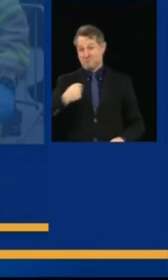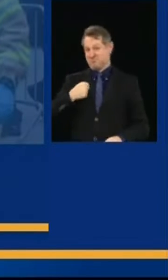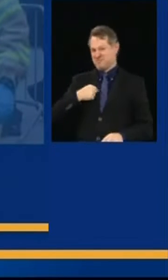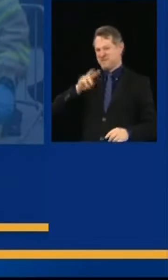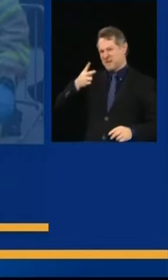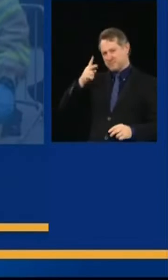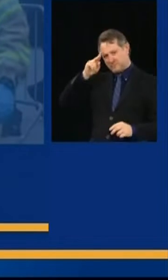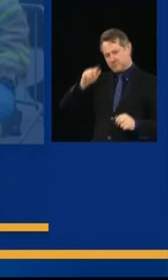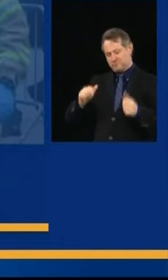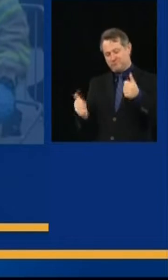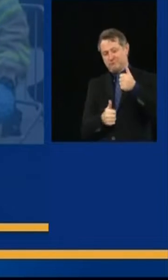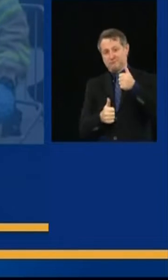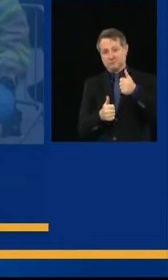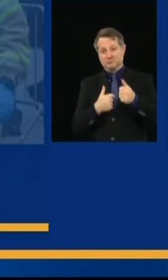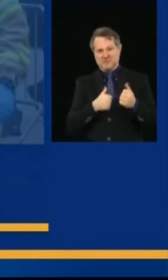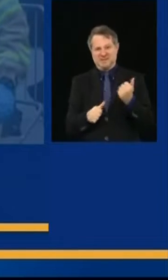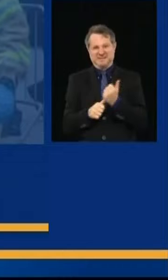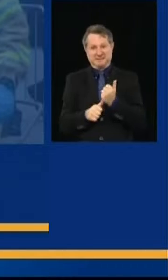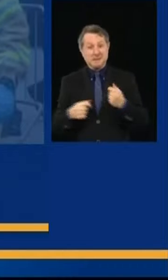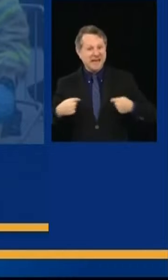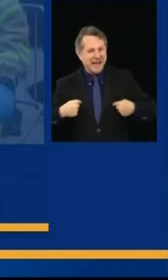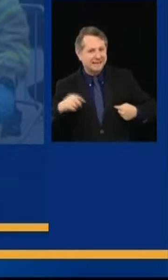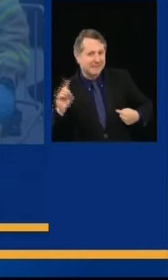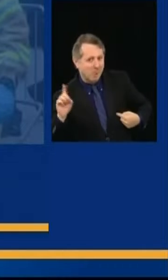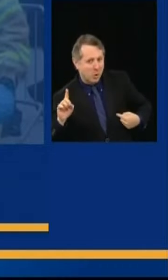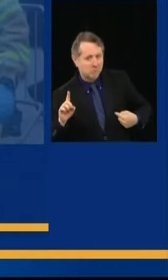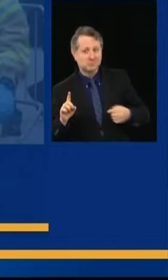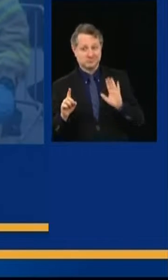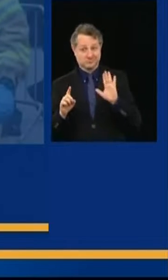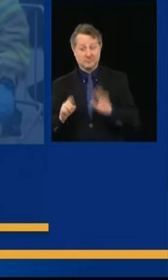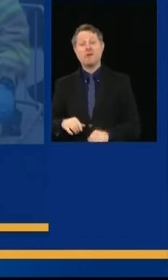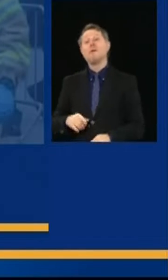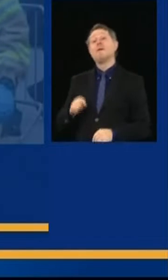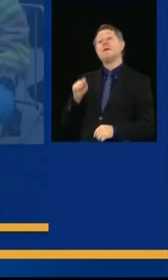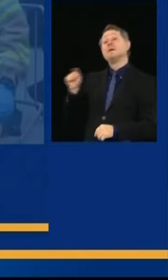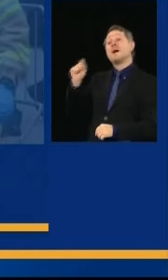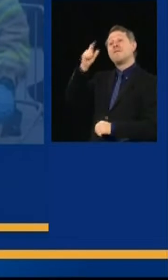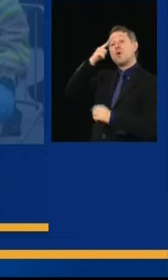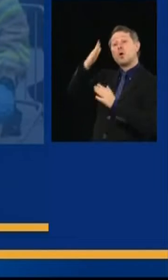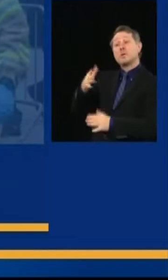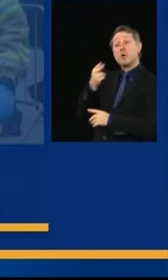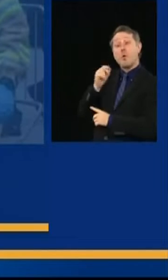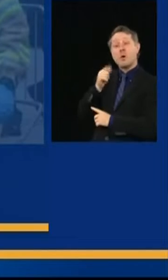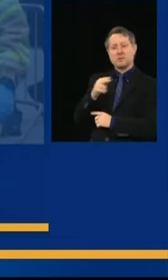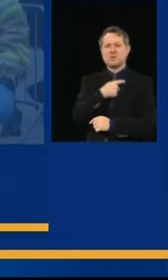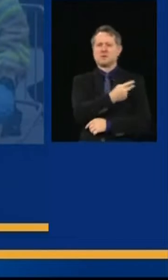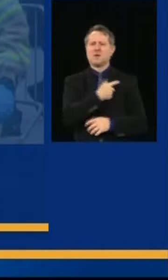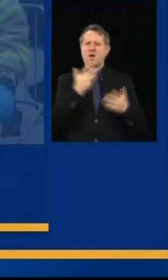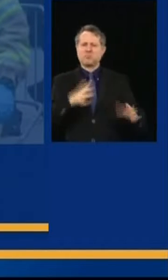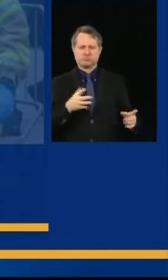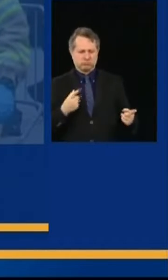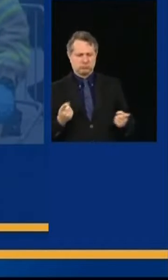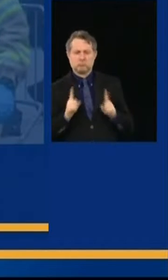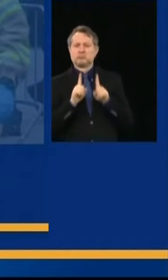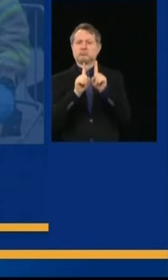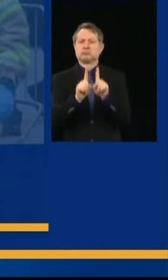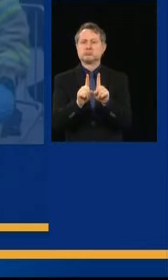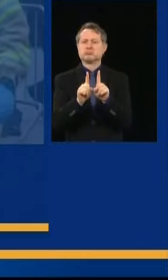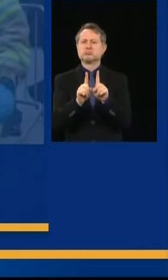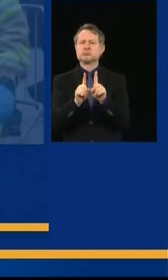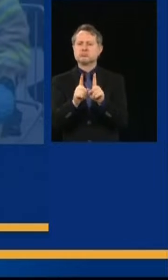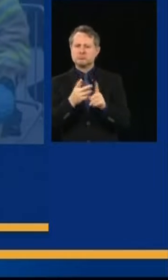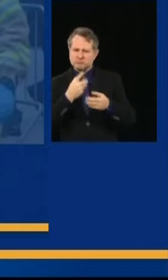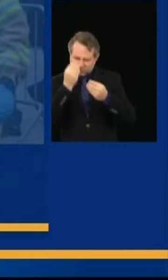Democrat. Governor Hogan and I did a joint statement on behalf of all the